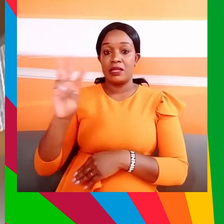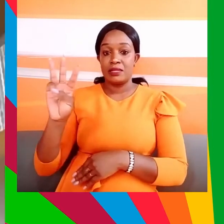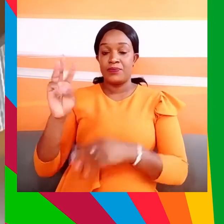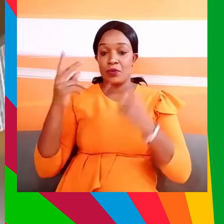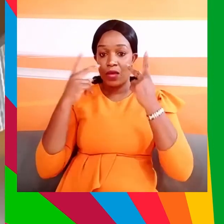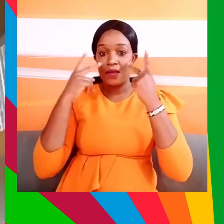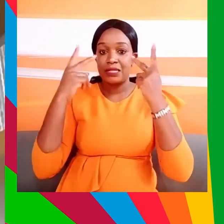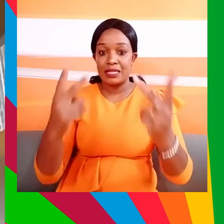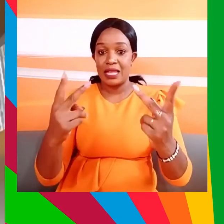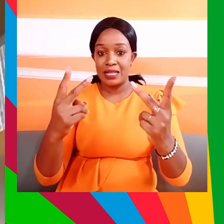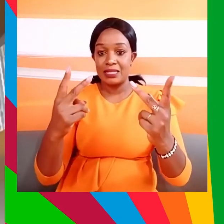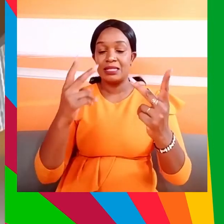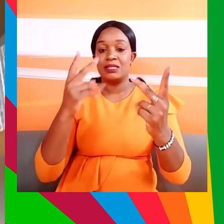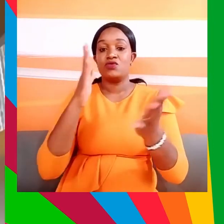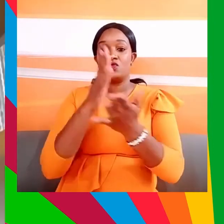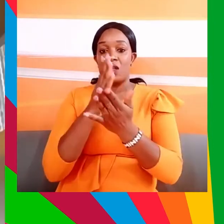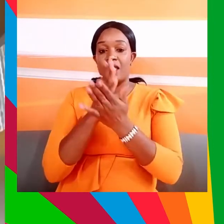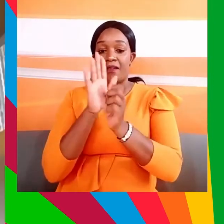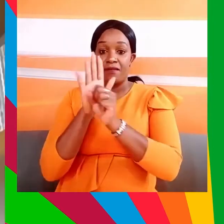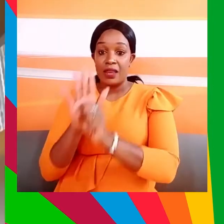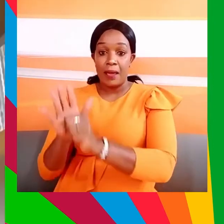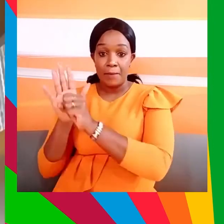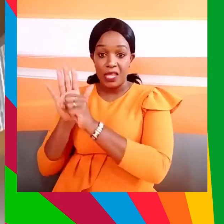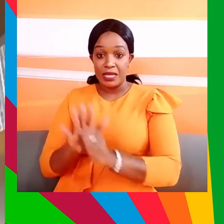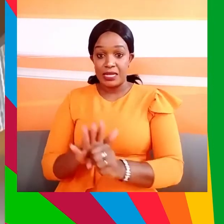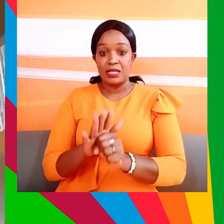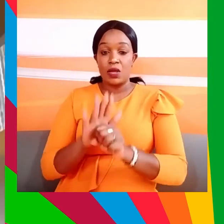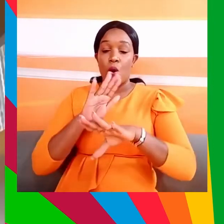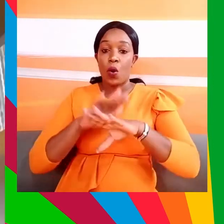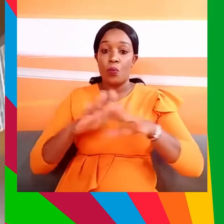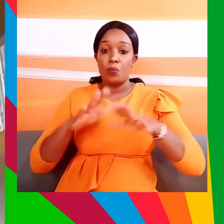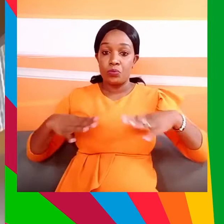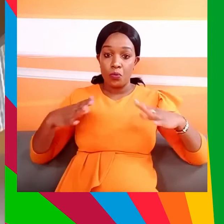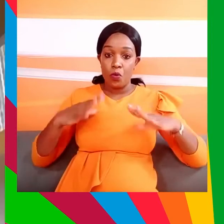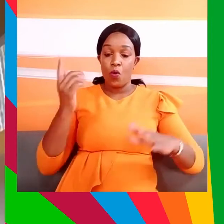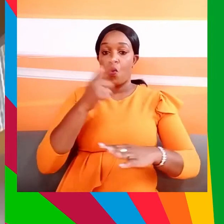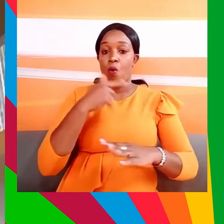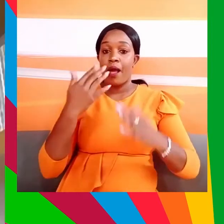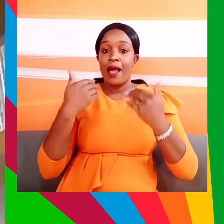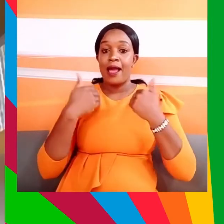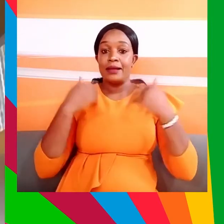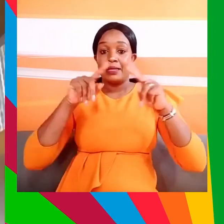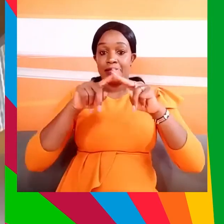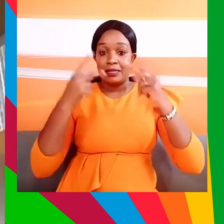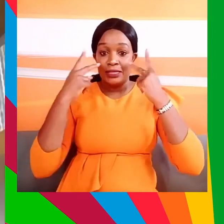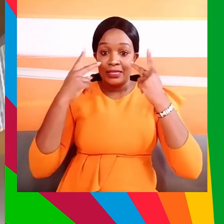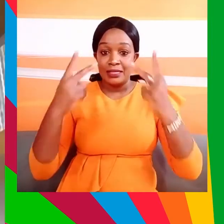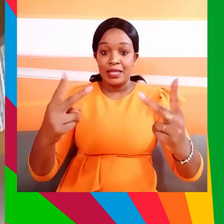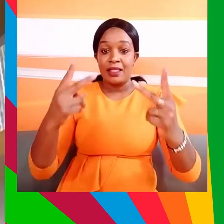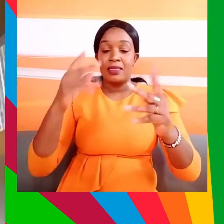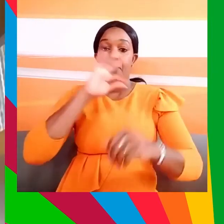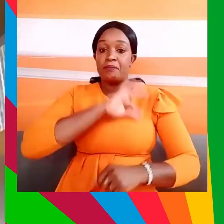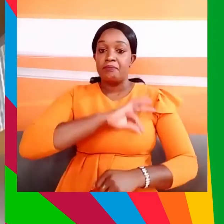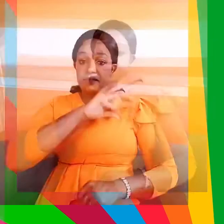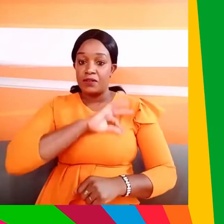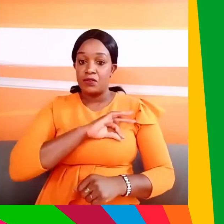particular vulnerability amongst people who were just starting to see the benefits of being involved and connected in